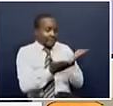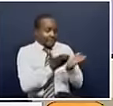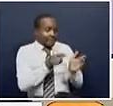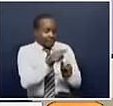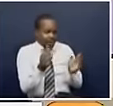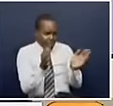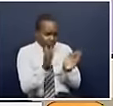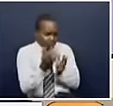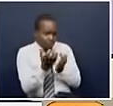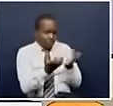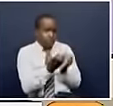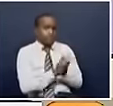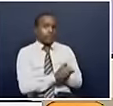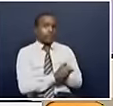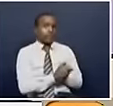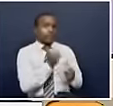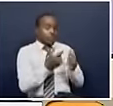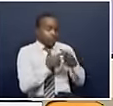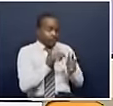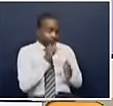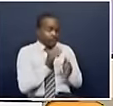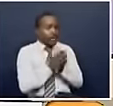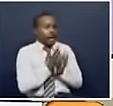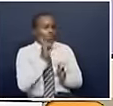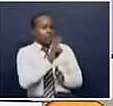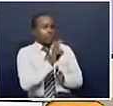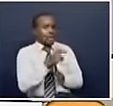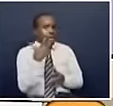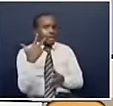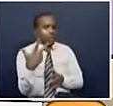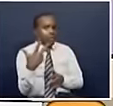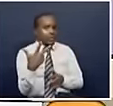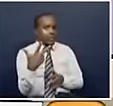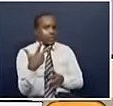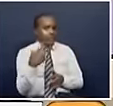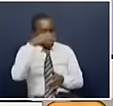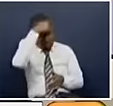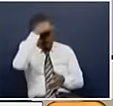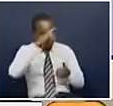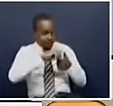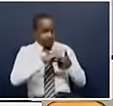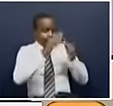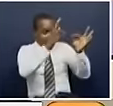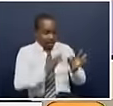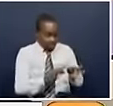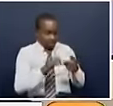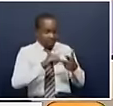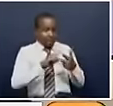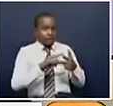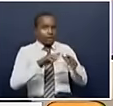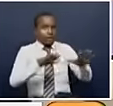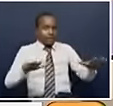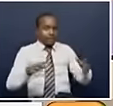we have started. And we are looking at three graduates especially. We are looking at an accountant, a marketer, and a